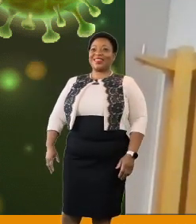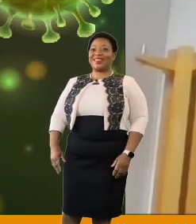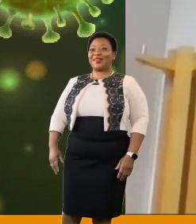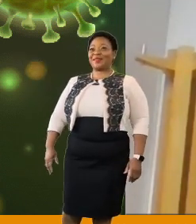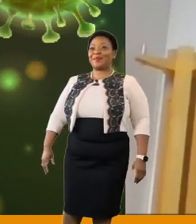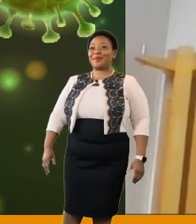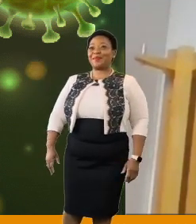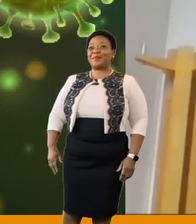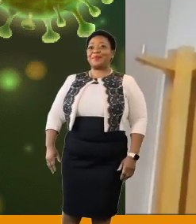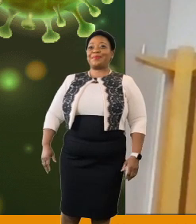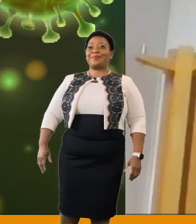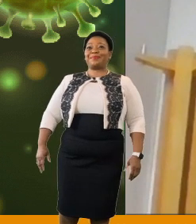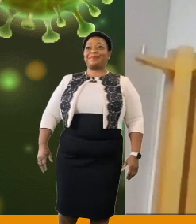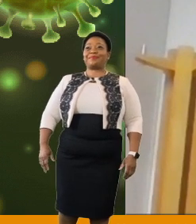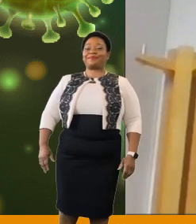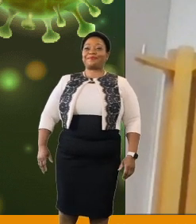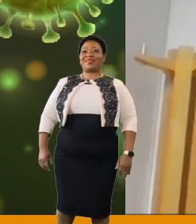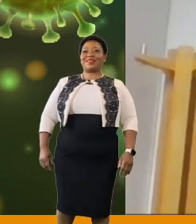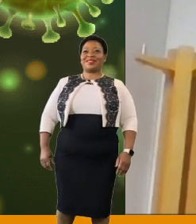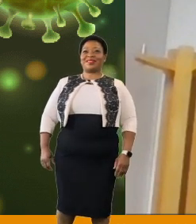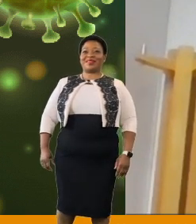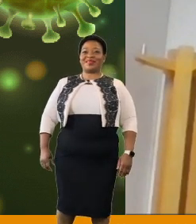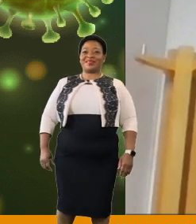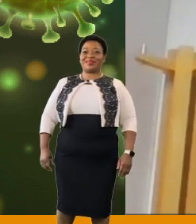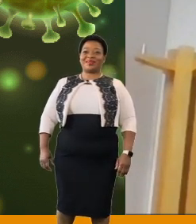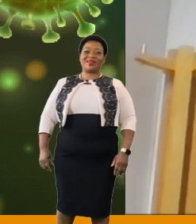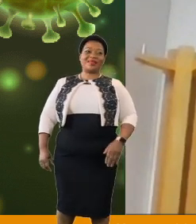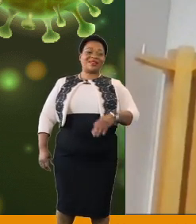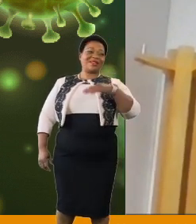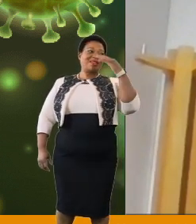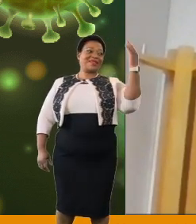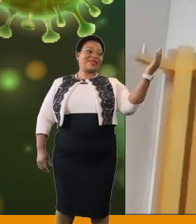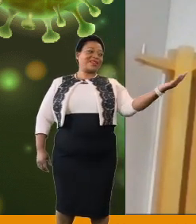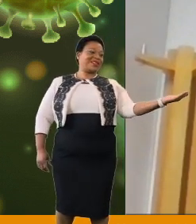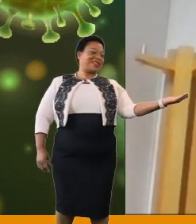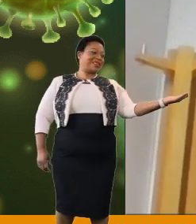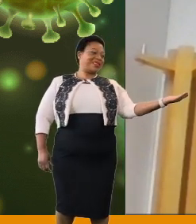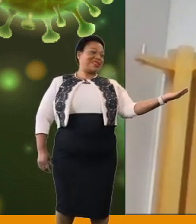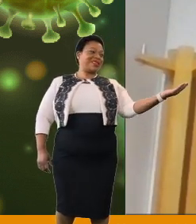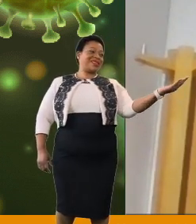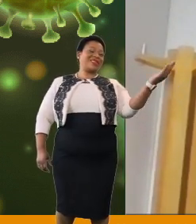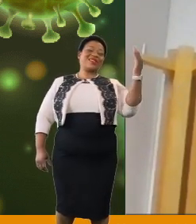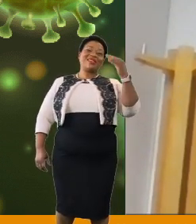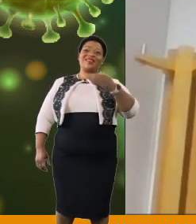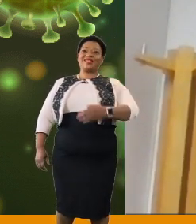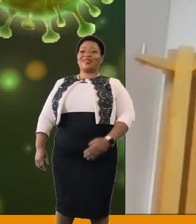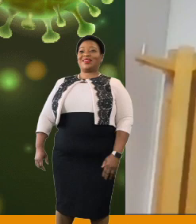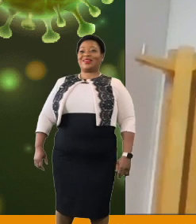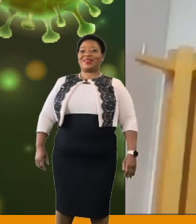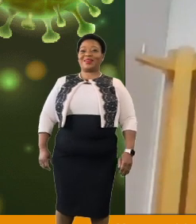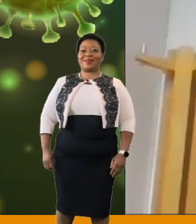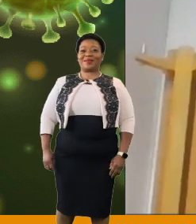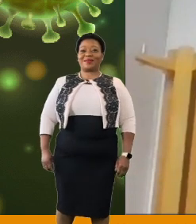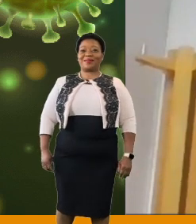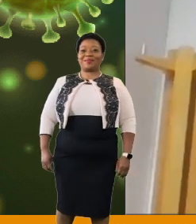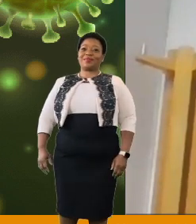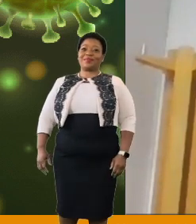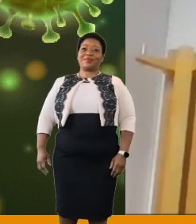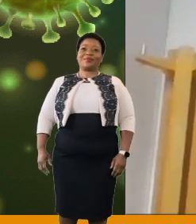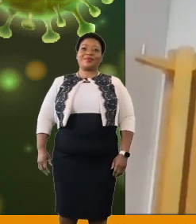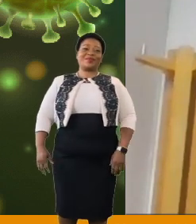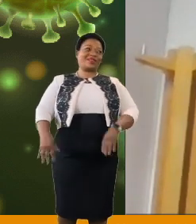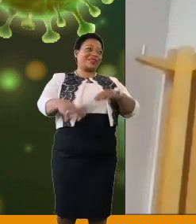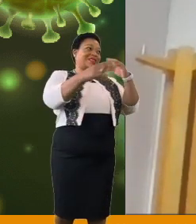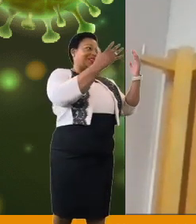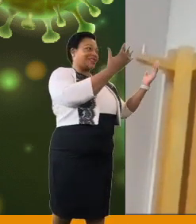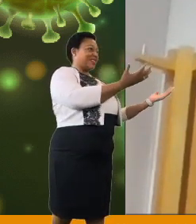as we move into the lockdown, somehow, I'm not sure how we'll factor this into the process, that we look at the different